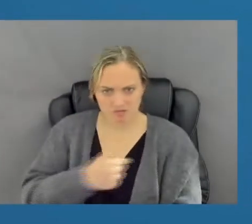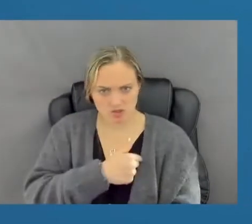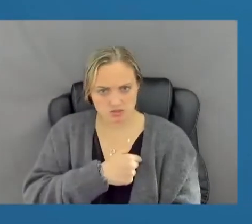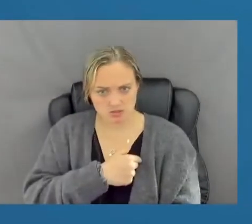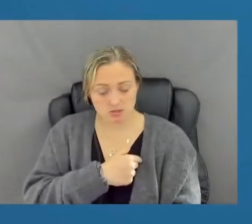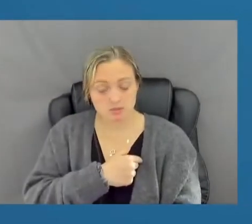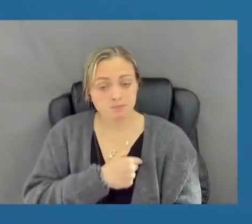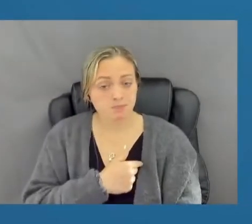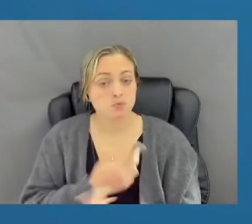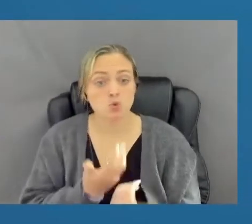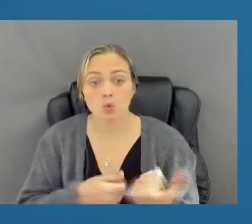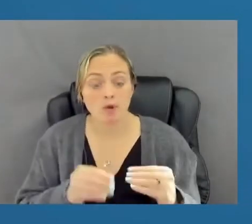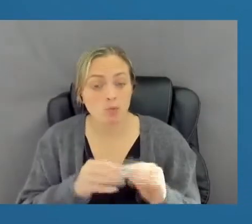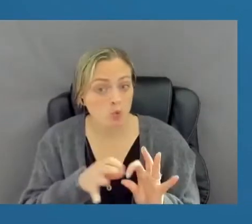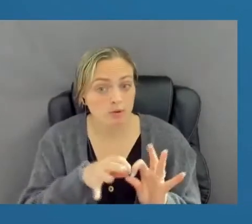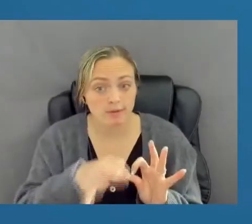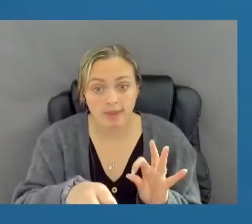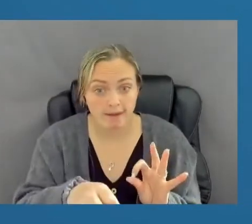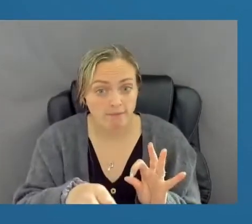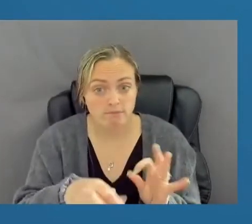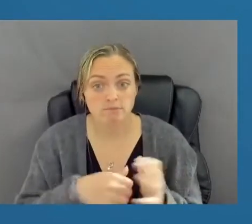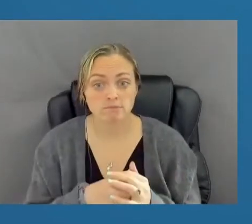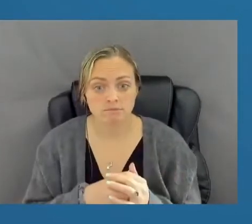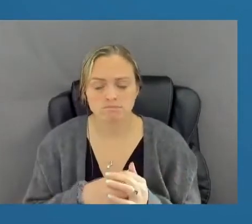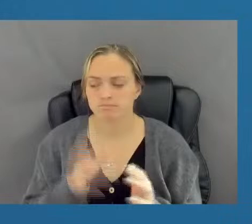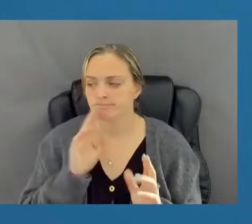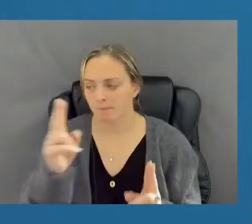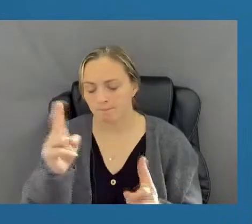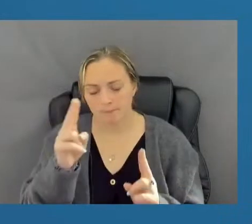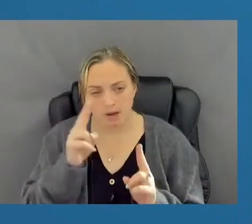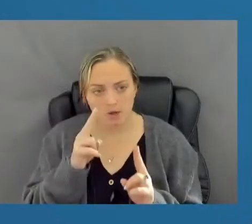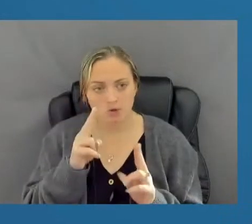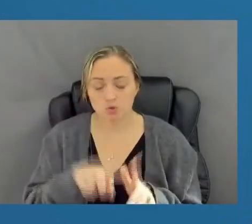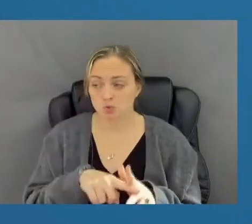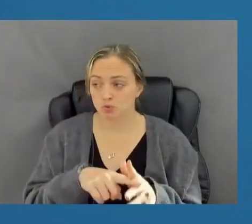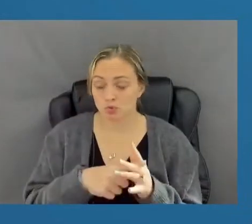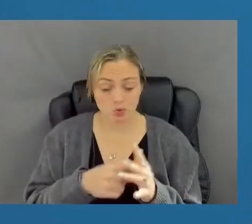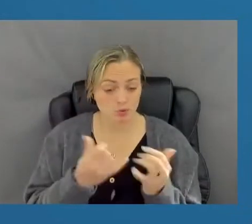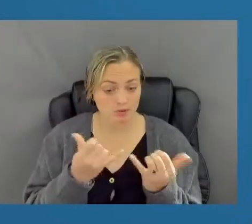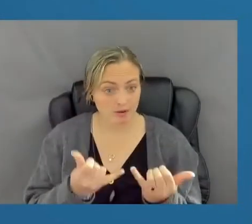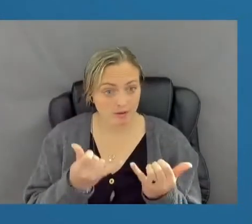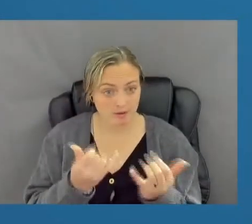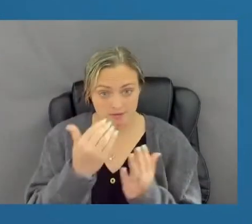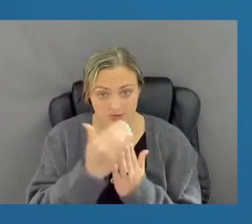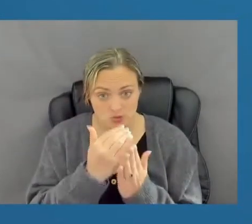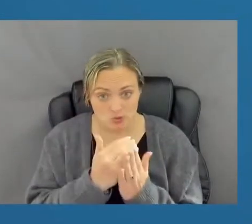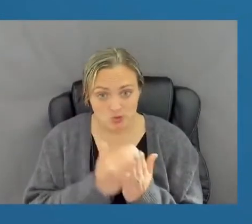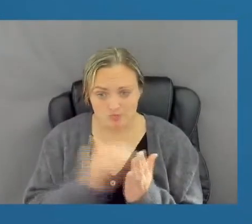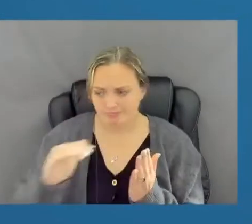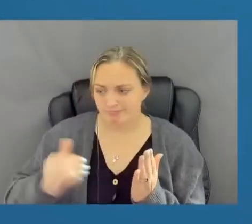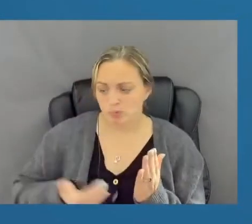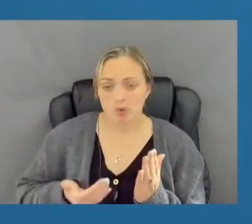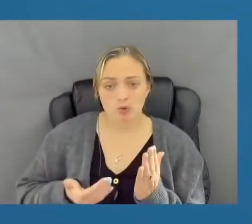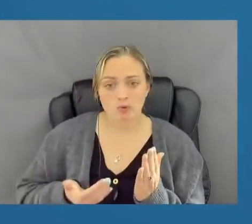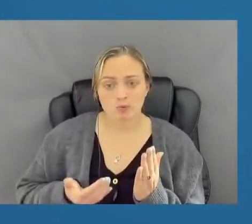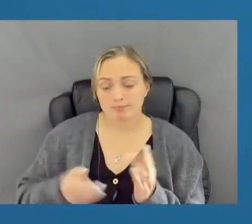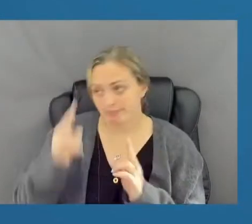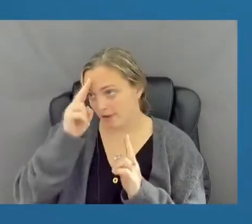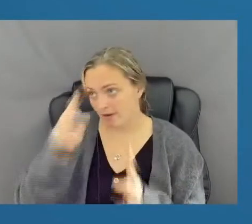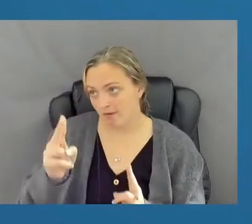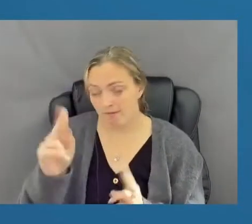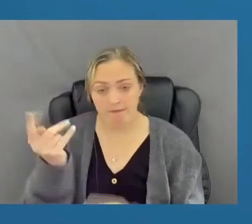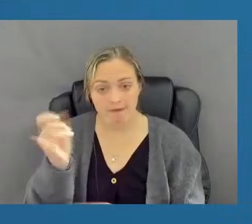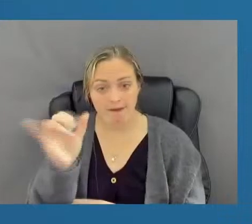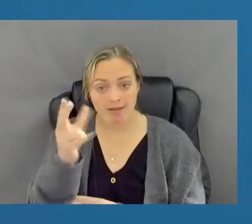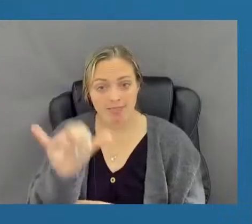further ado, it is my honor to start today's agenda by welcoming the Honorable Kathy